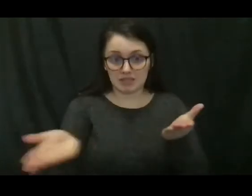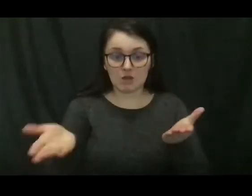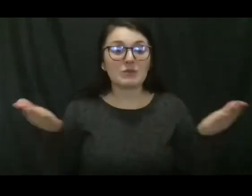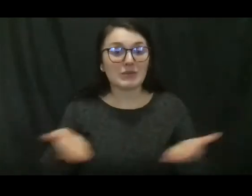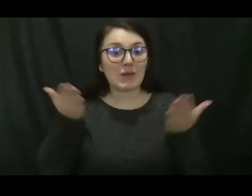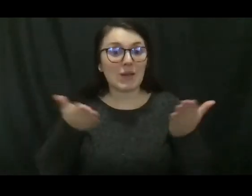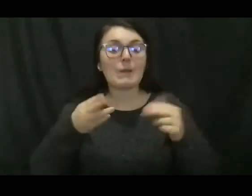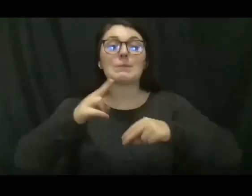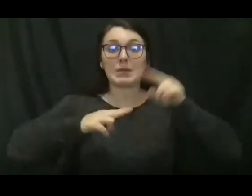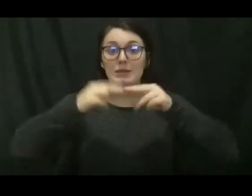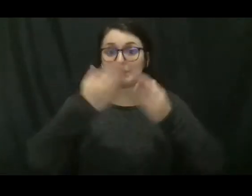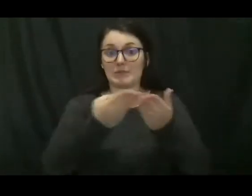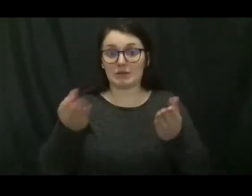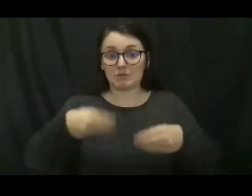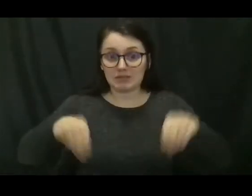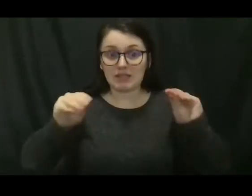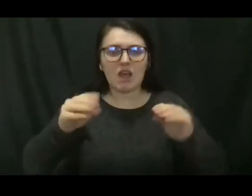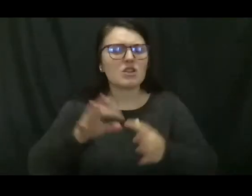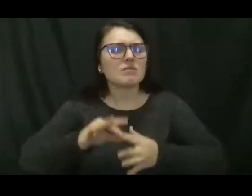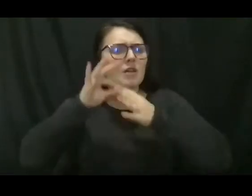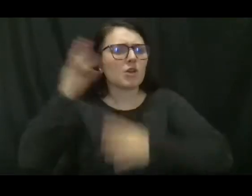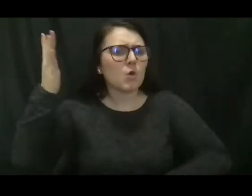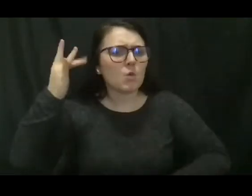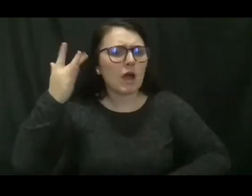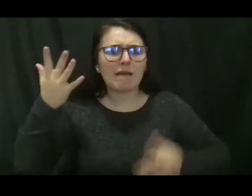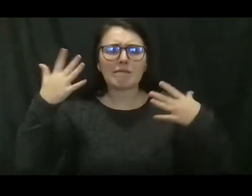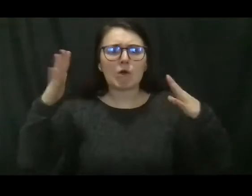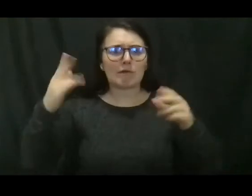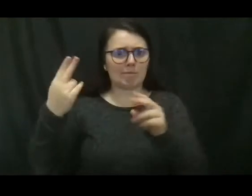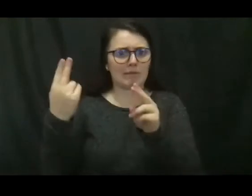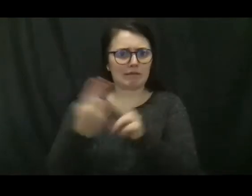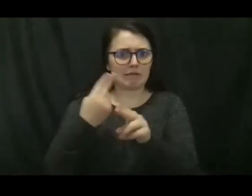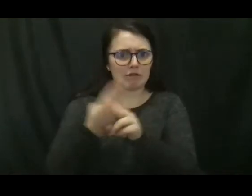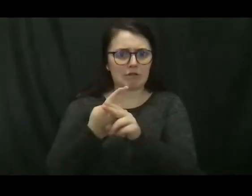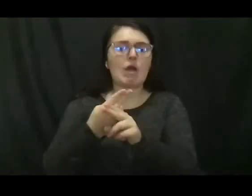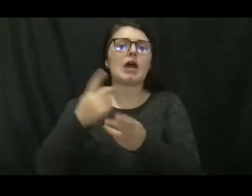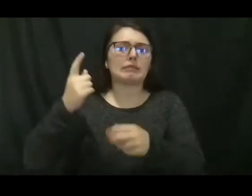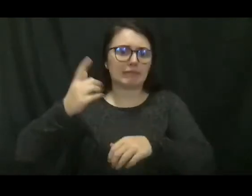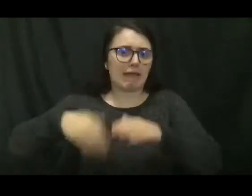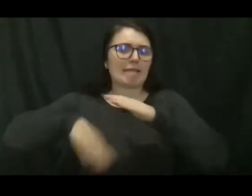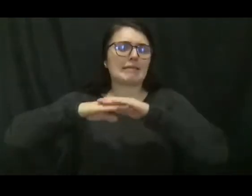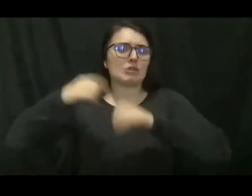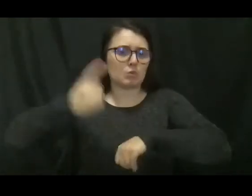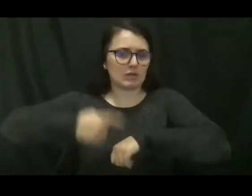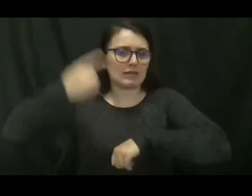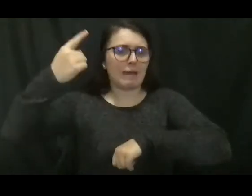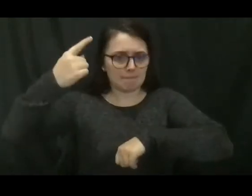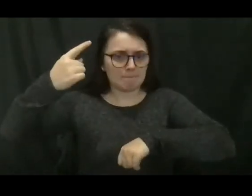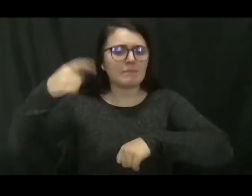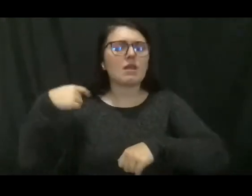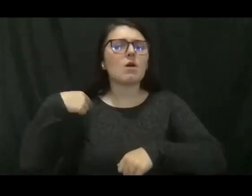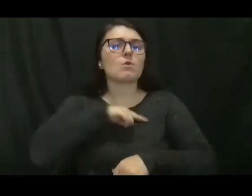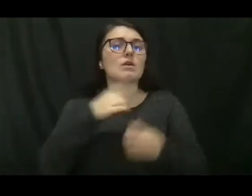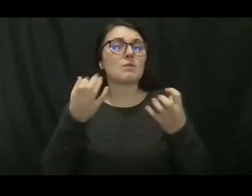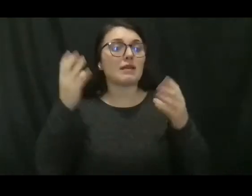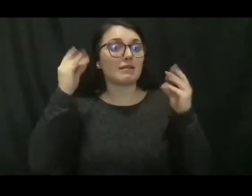that we sell are kind of special because they've already been used at least one time. So we like to think of